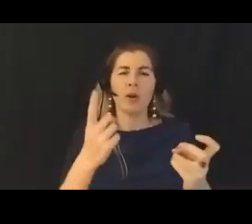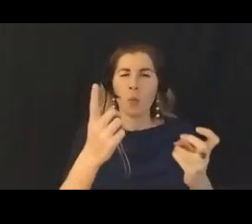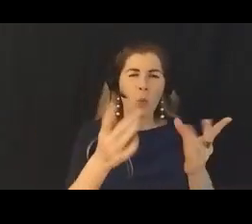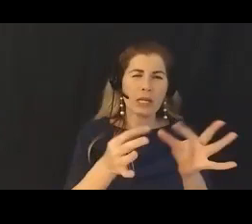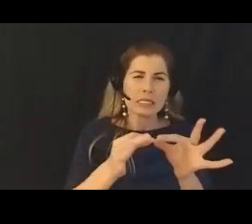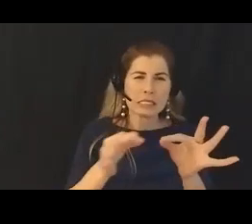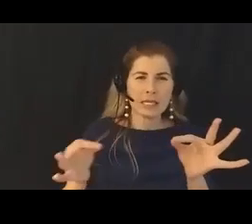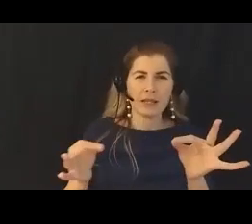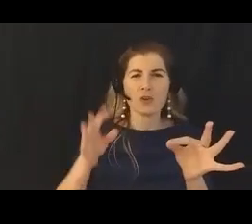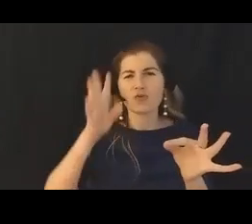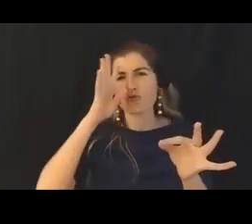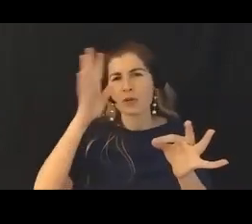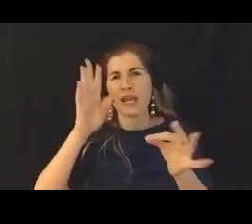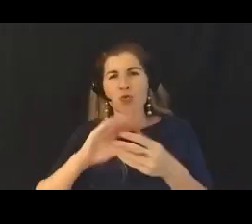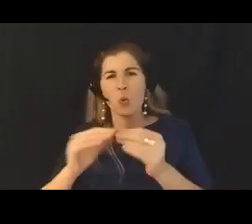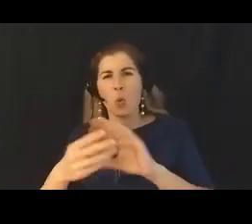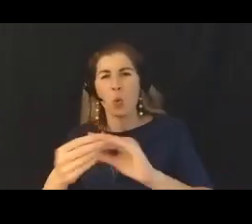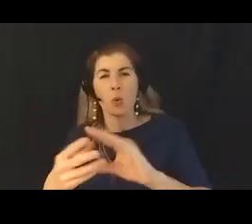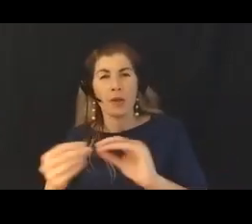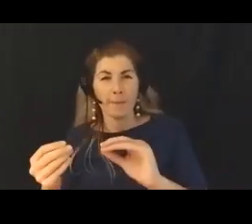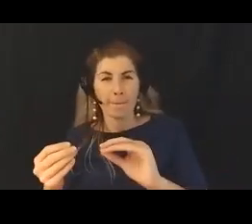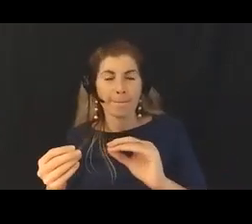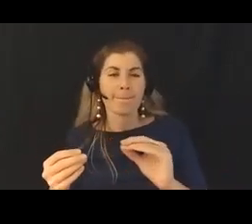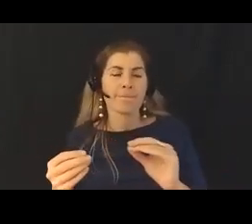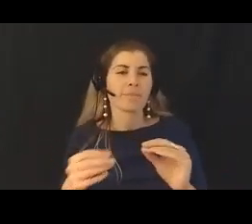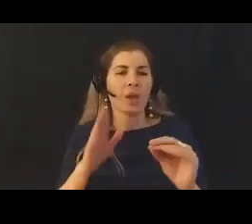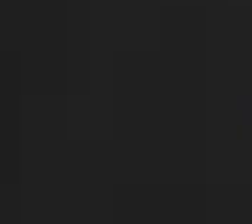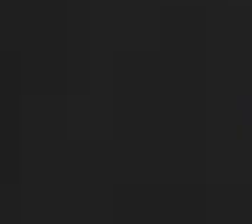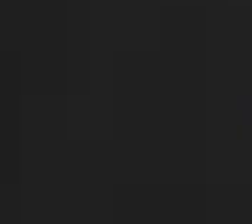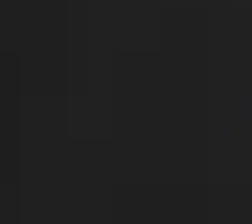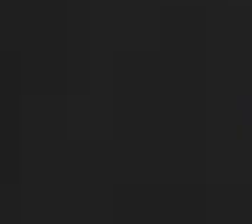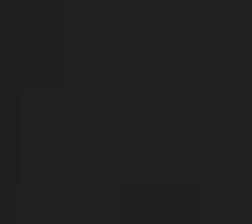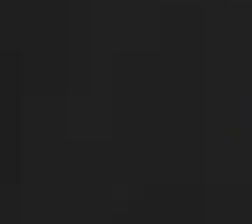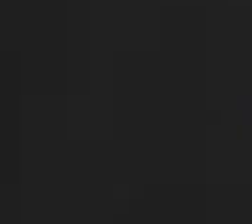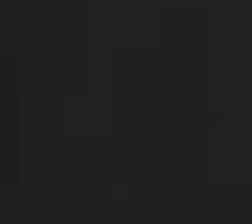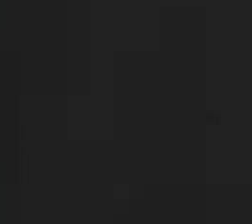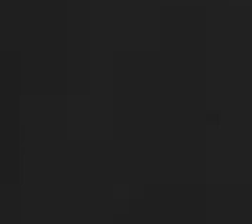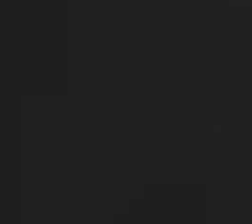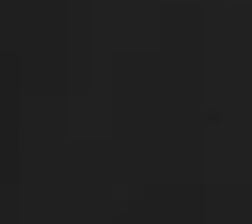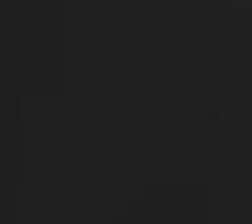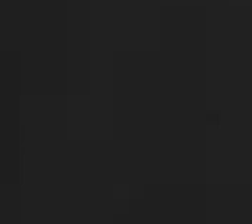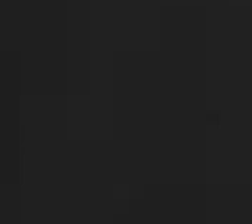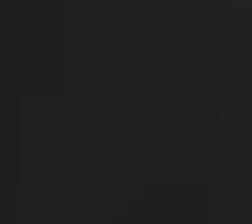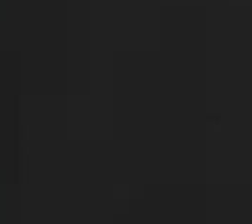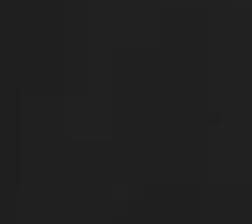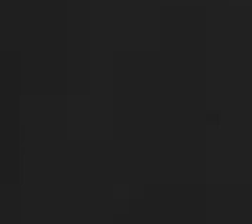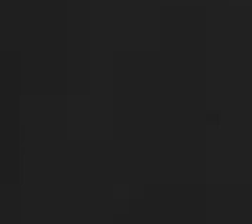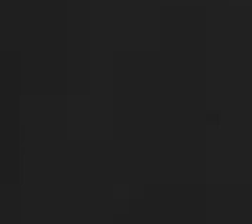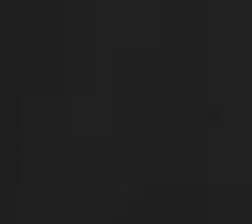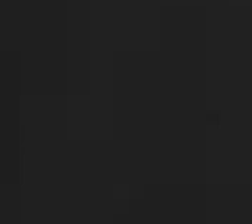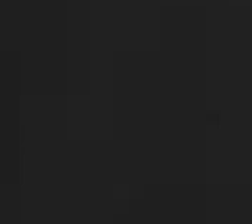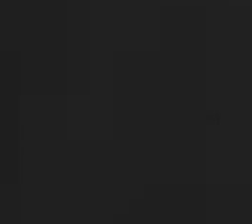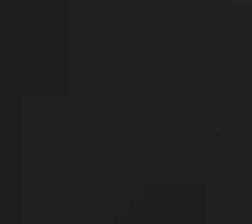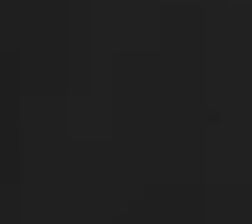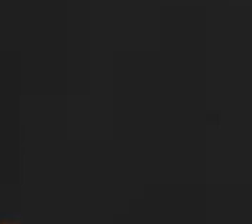create a story together. So I'm gonna stop my share. If I could have 4